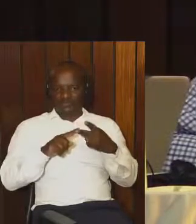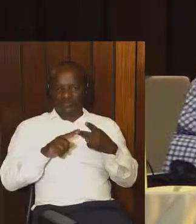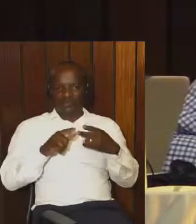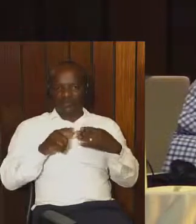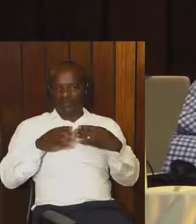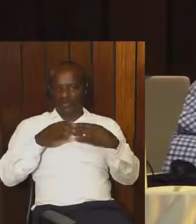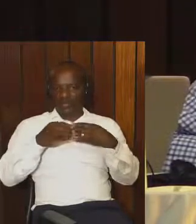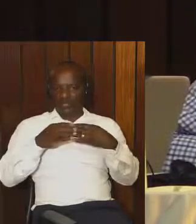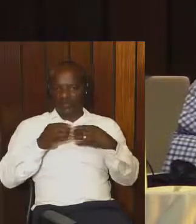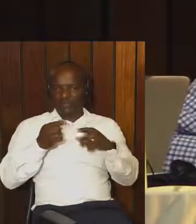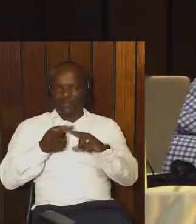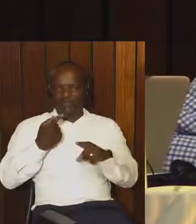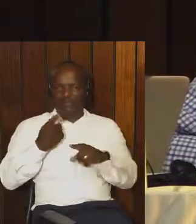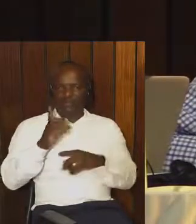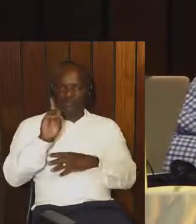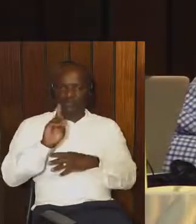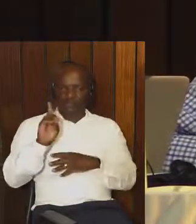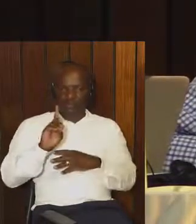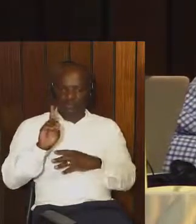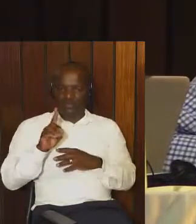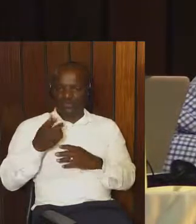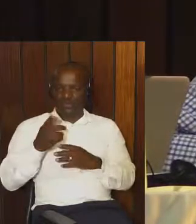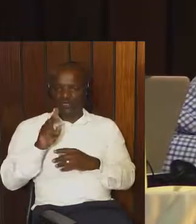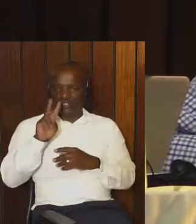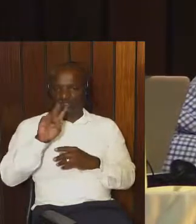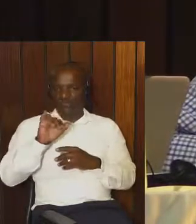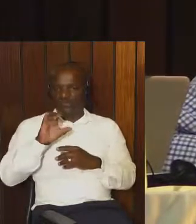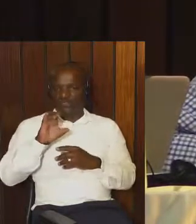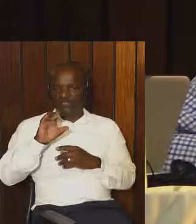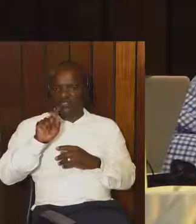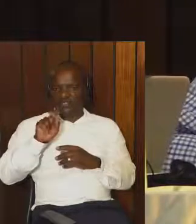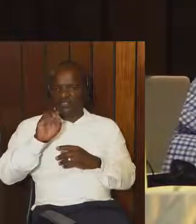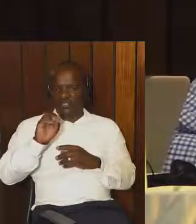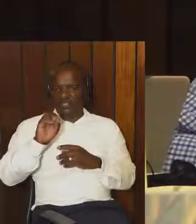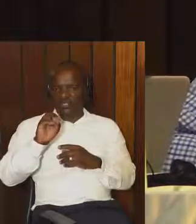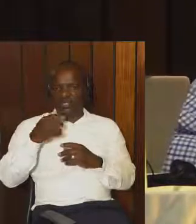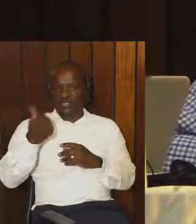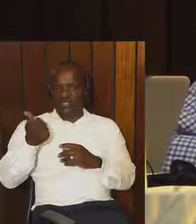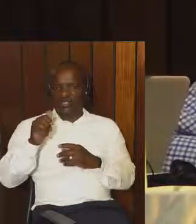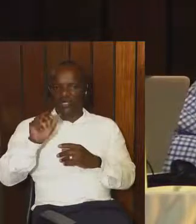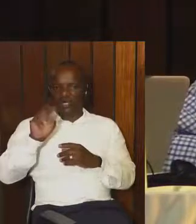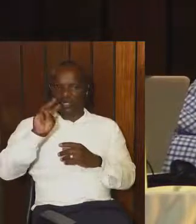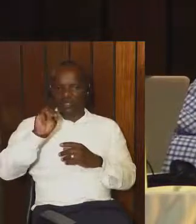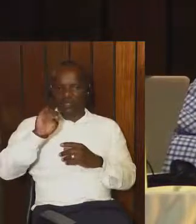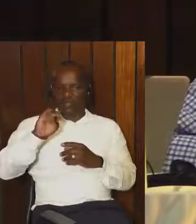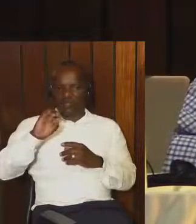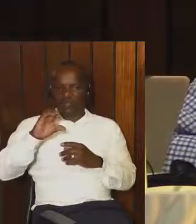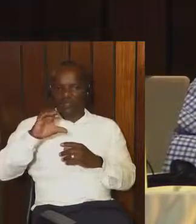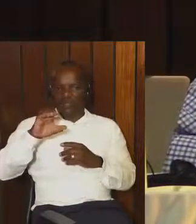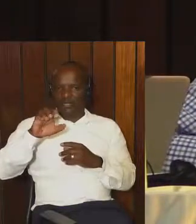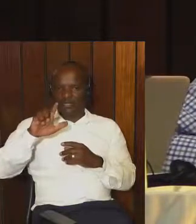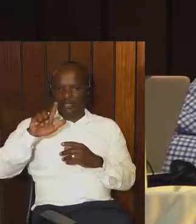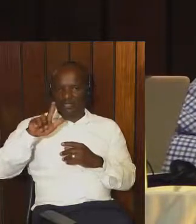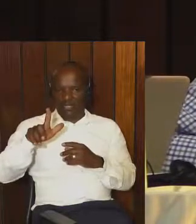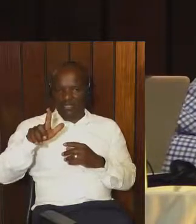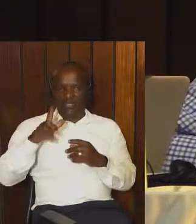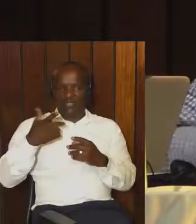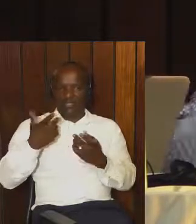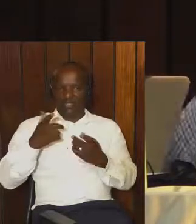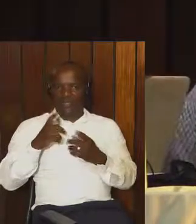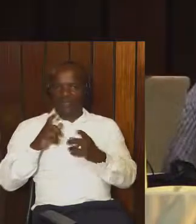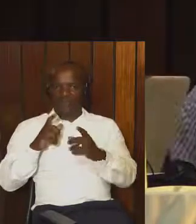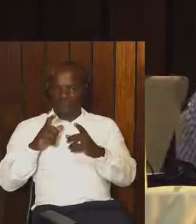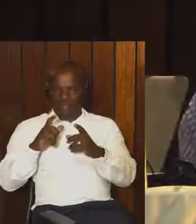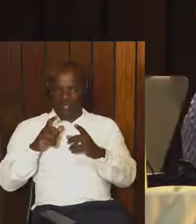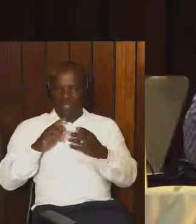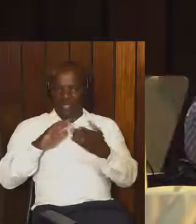from Davidton, Babu Victor Mabaso and Michael Hlachwayo. They are members of a structure called the United Commuters Voice.